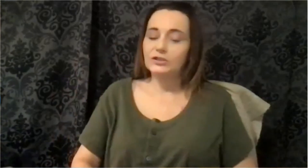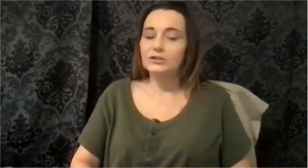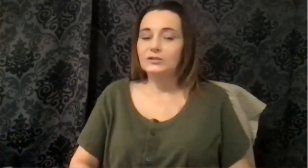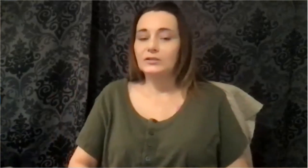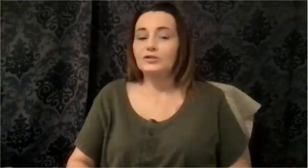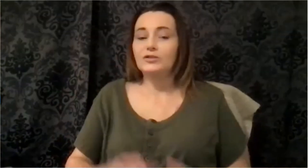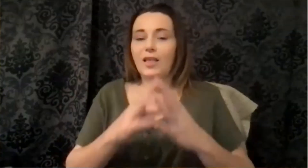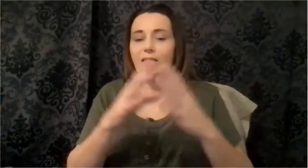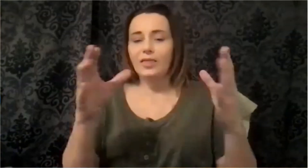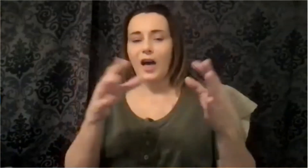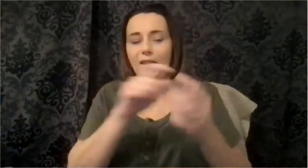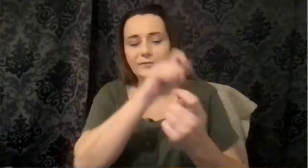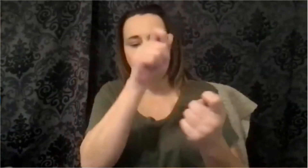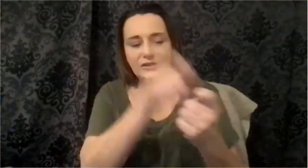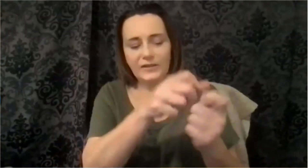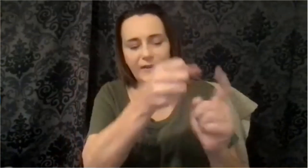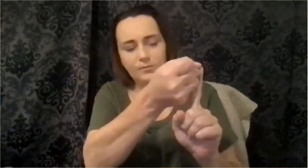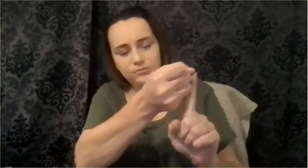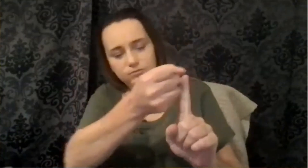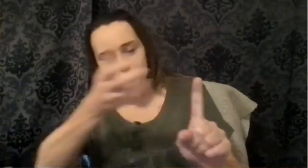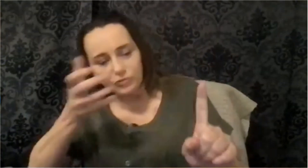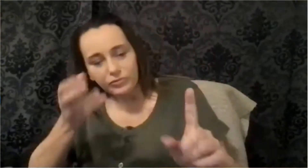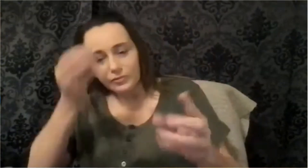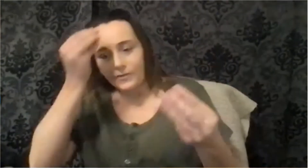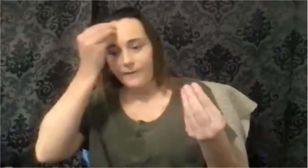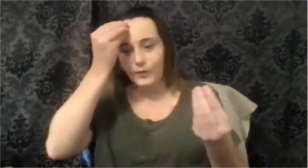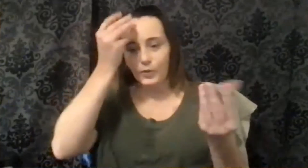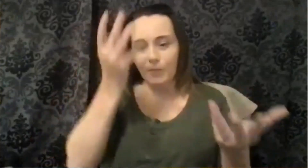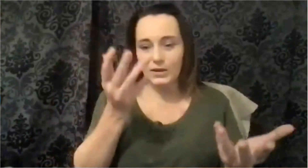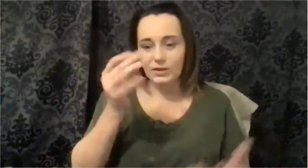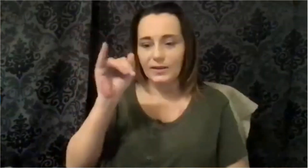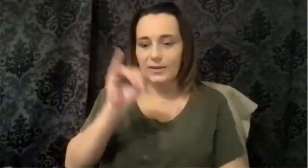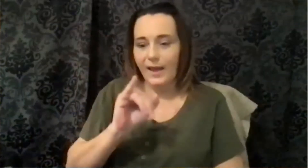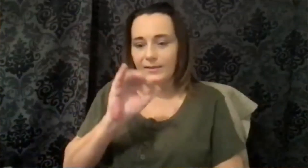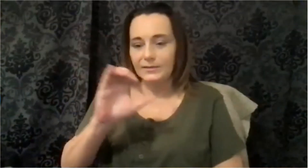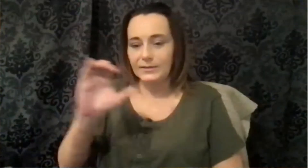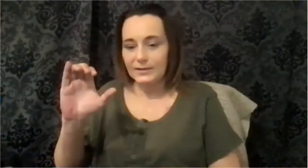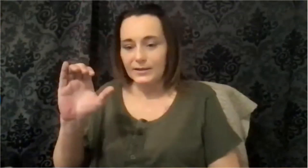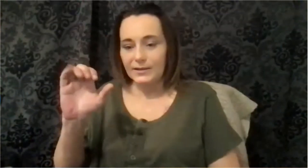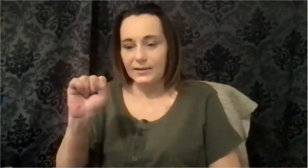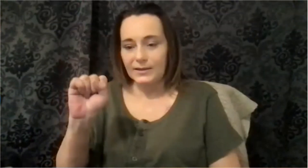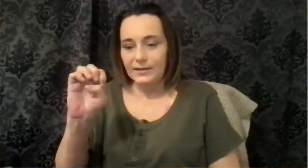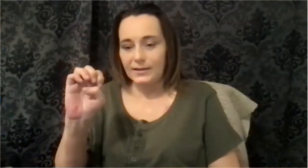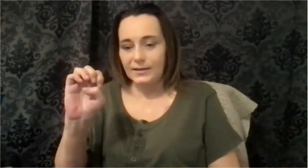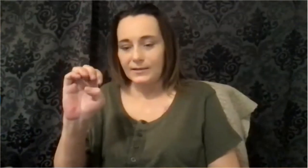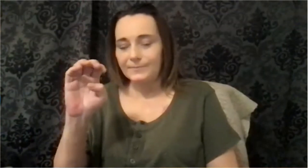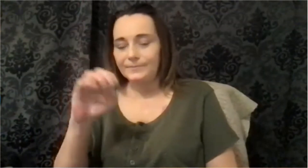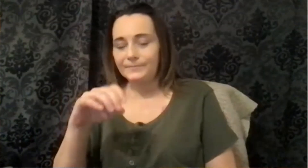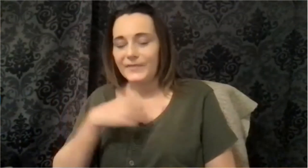detailed information on this in the ICC essay.